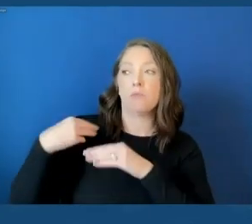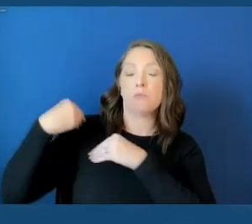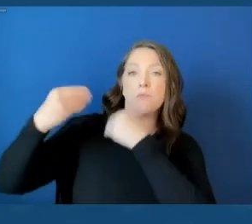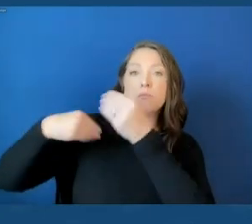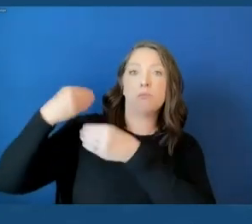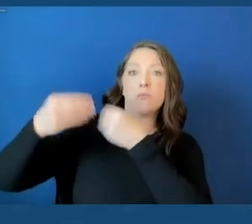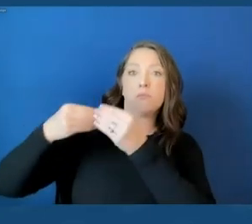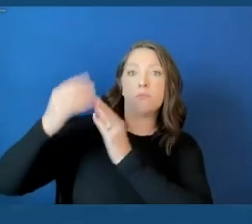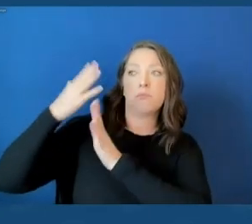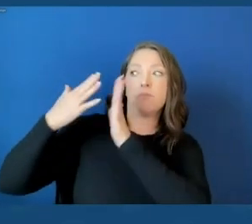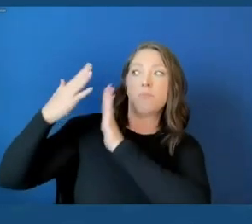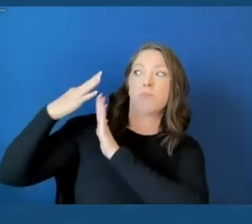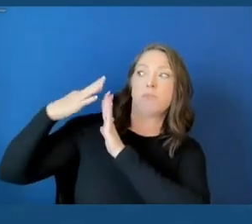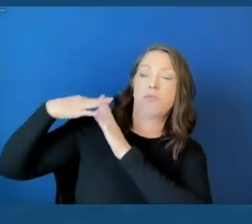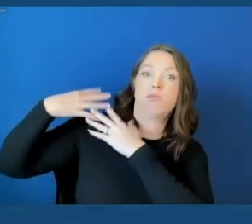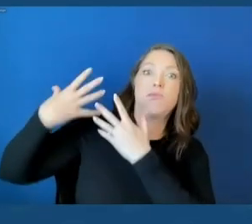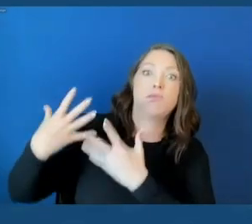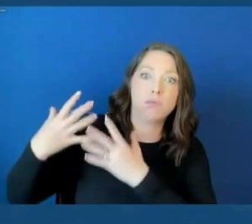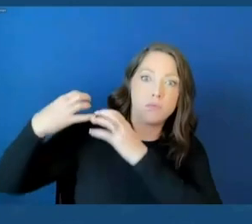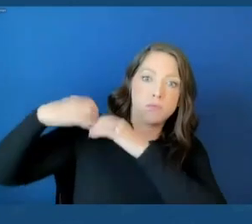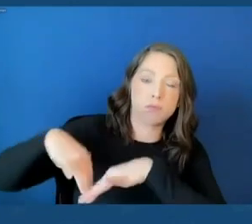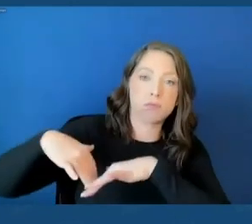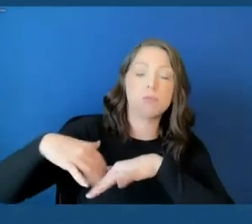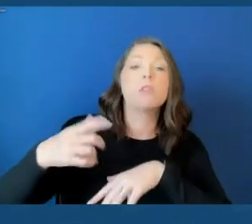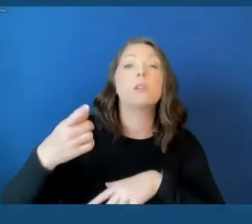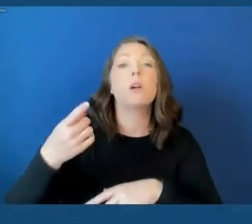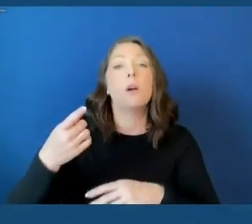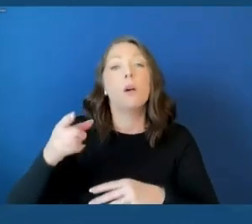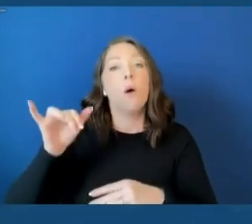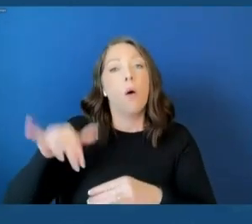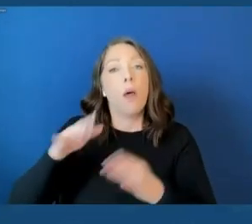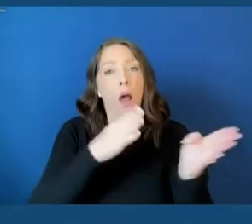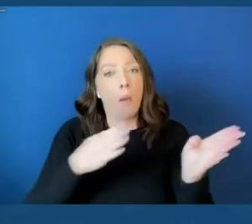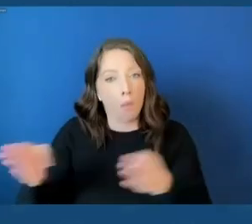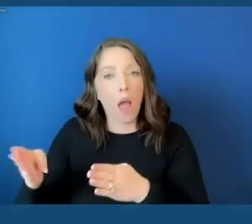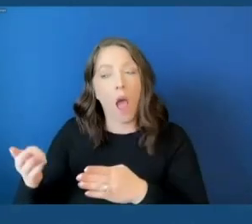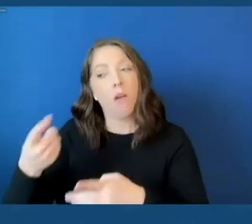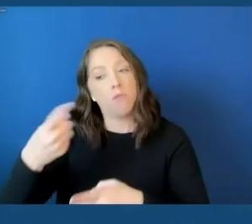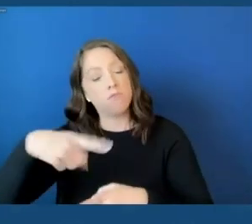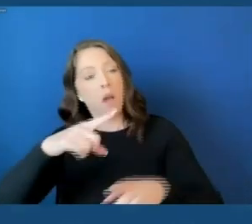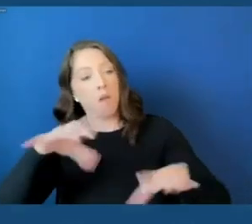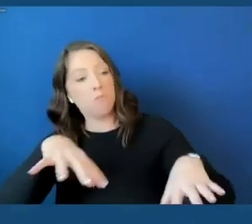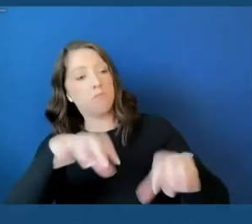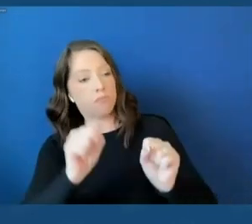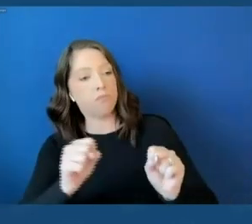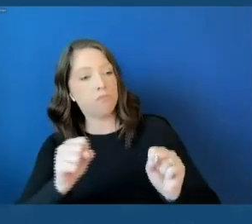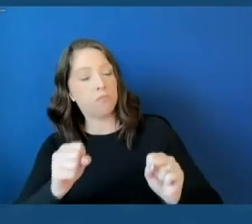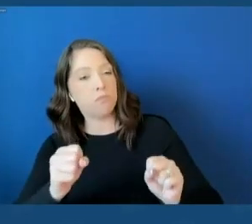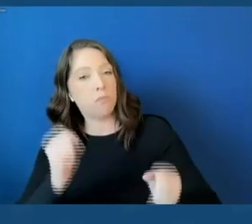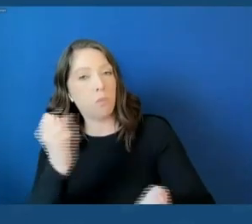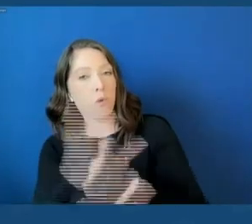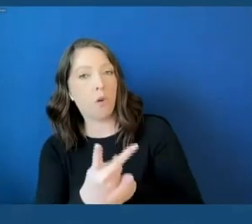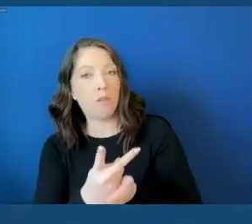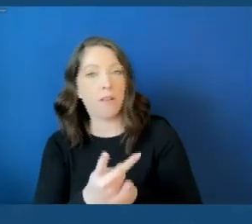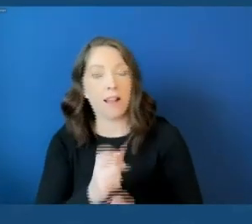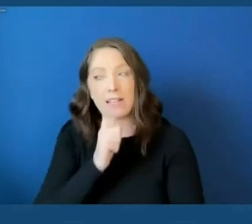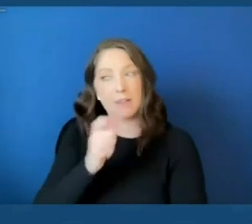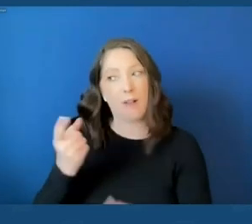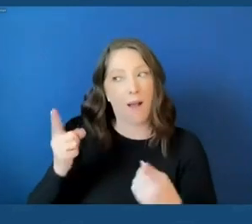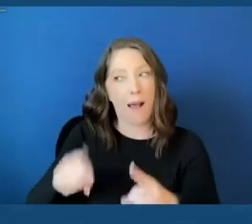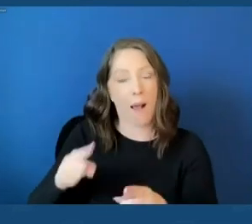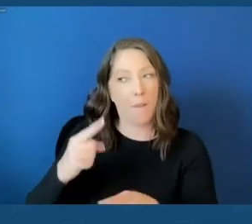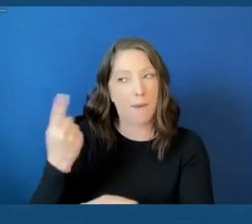unanimously adopted by the Suffolk County Legislature, which, by the way, does not happen all the time, I can tell